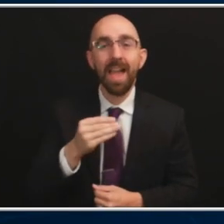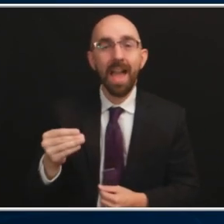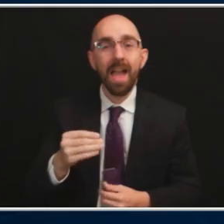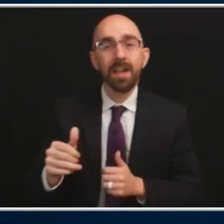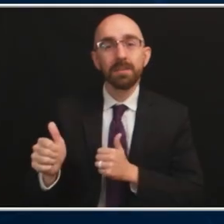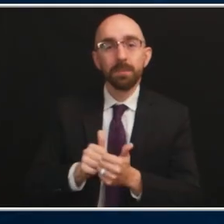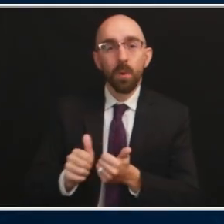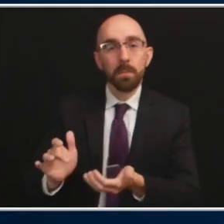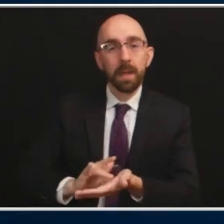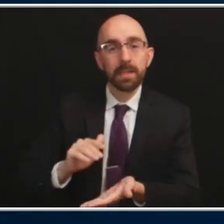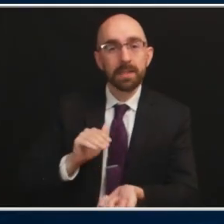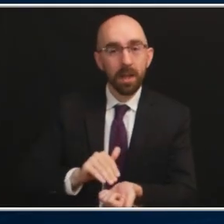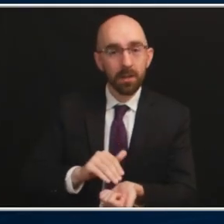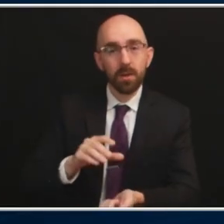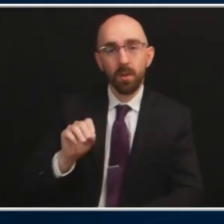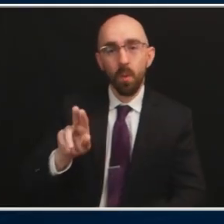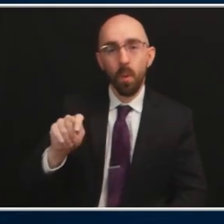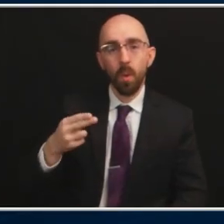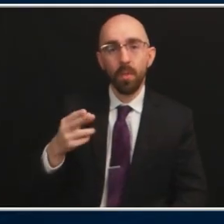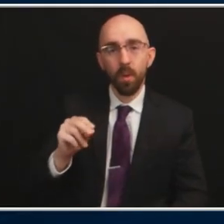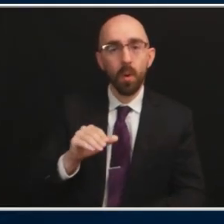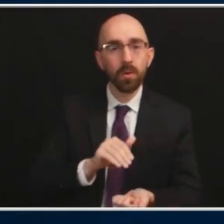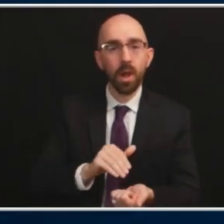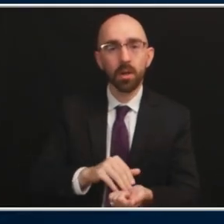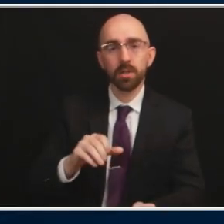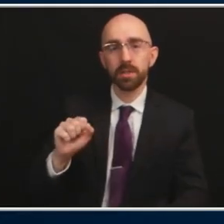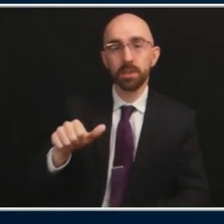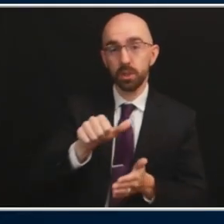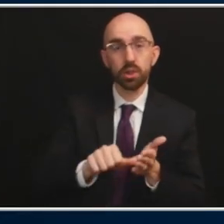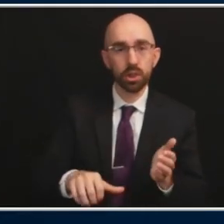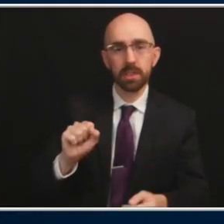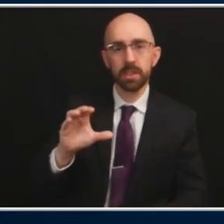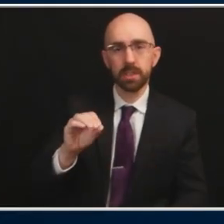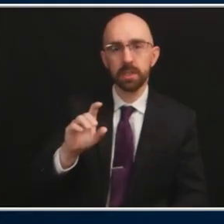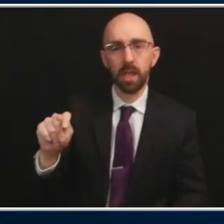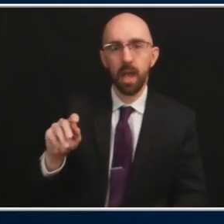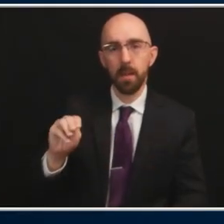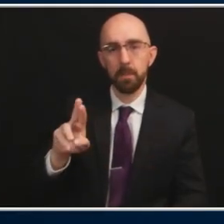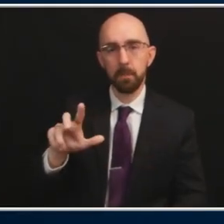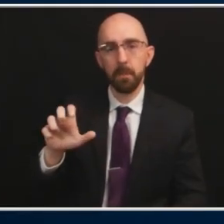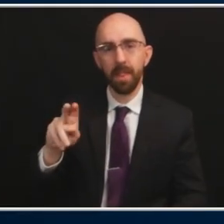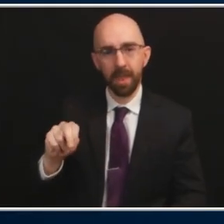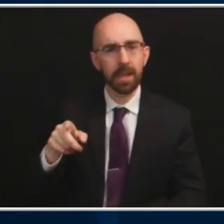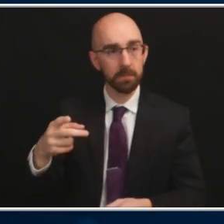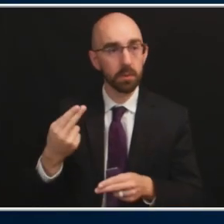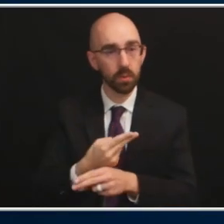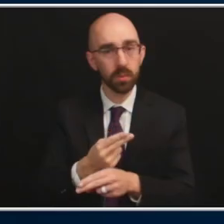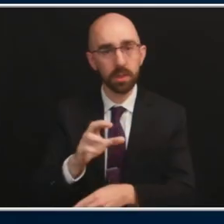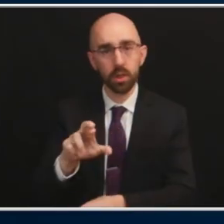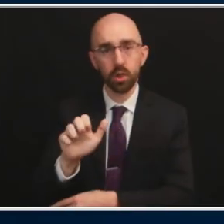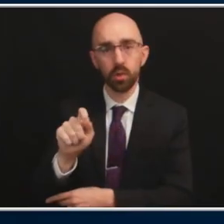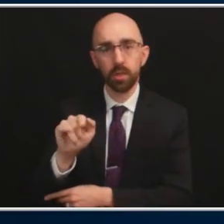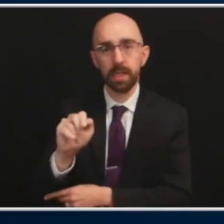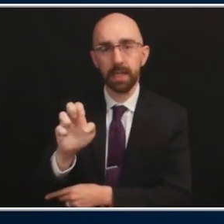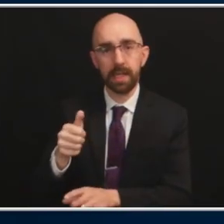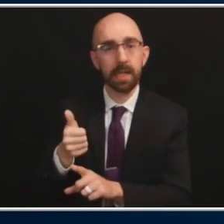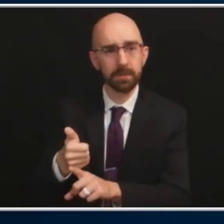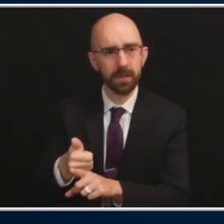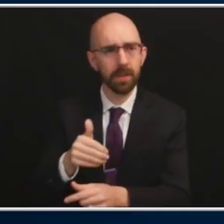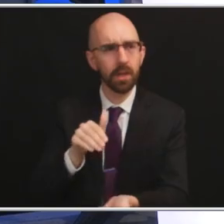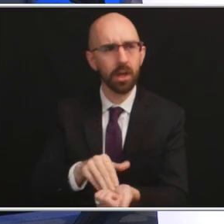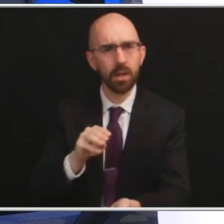doctor and orthopedic surgeon, Dr. Scott Mullen, who, by the way, has been using creatine himself. Dr. Mullen, let's start with